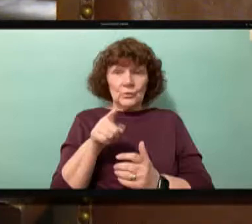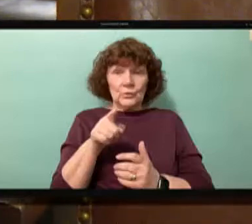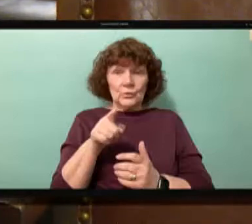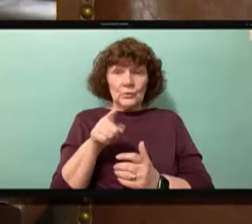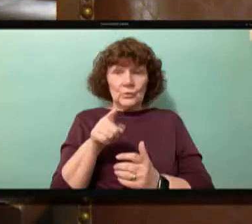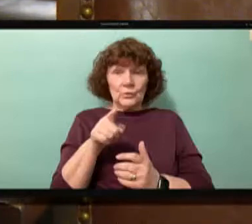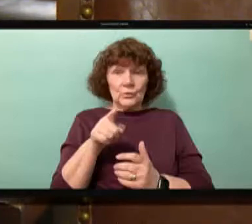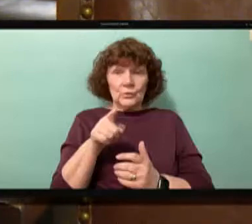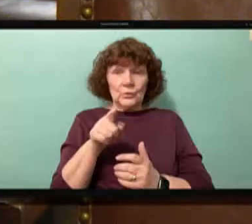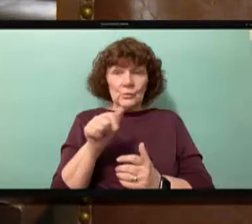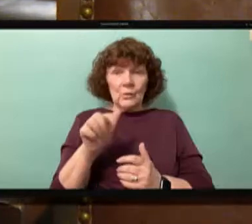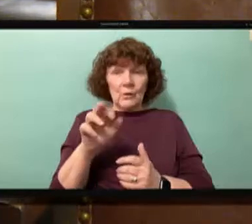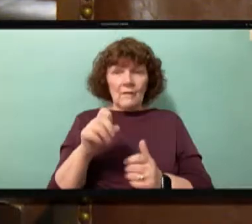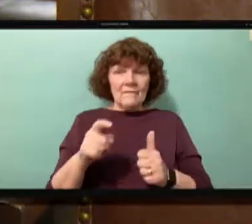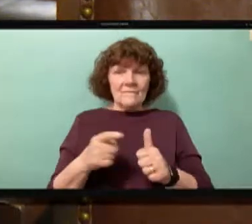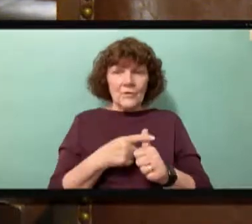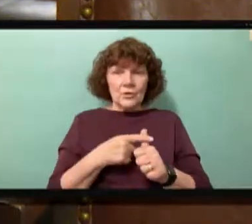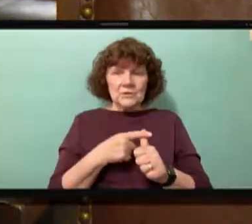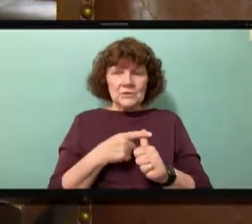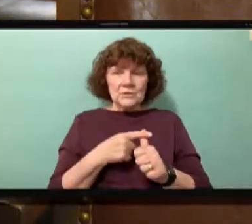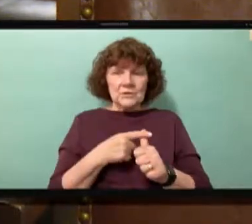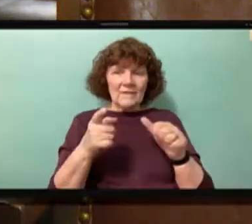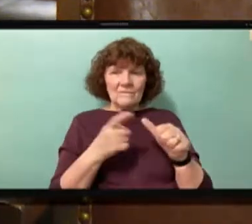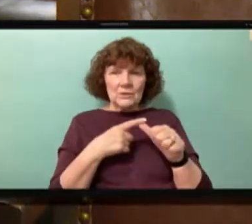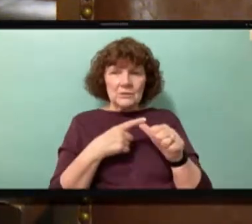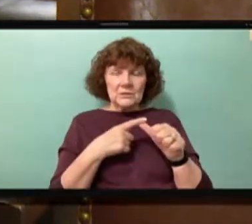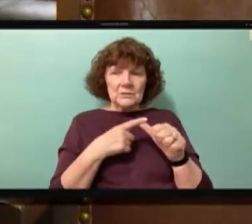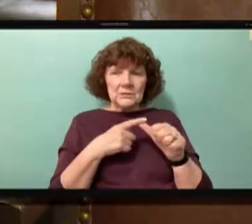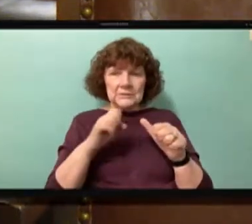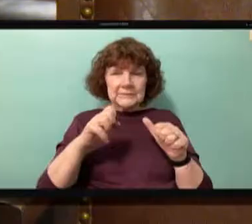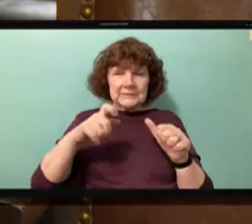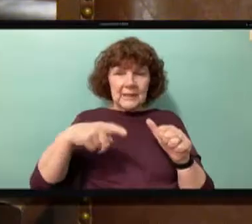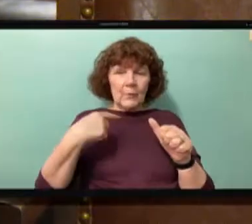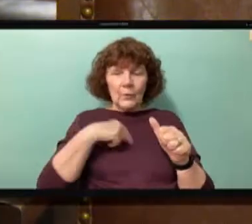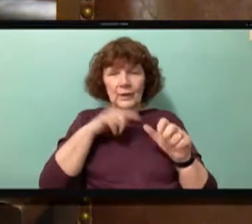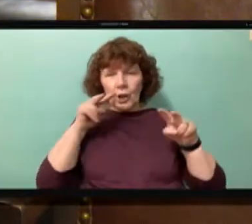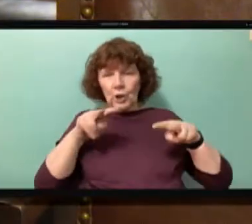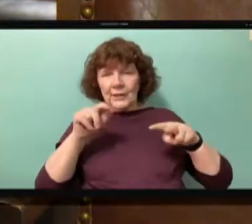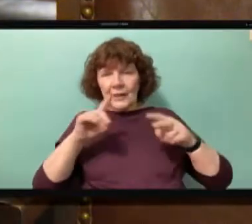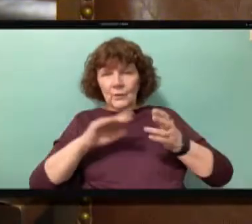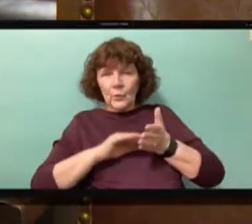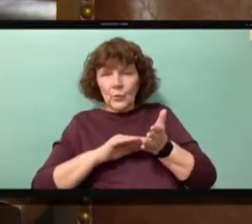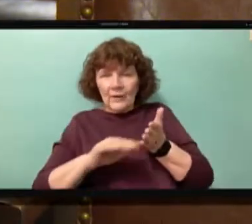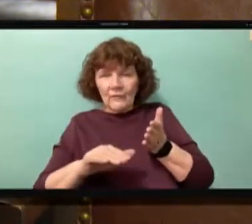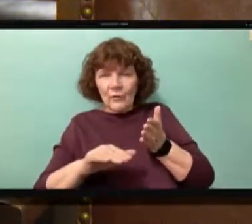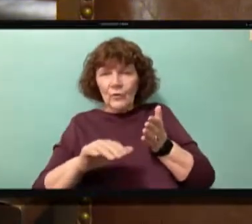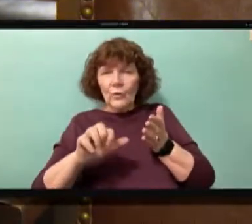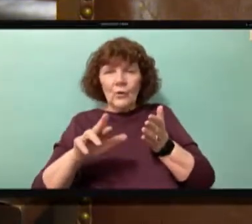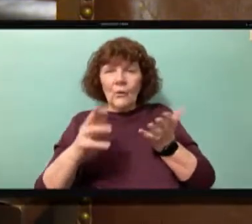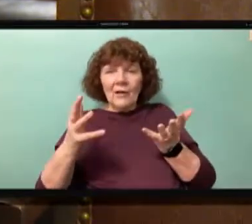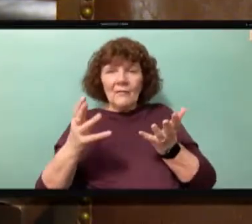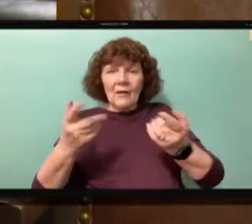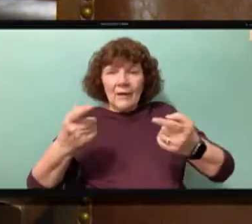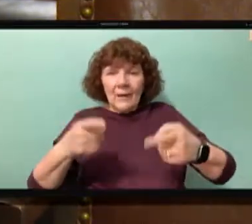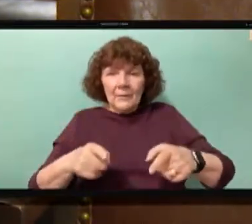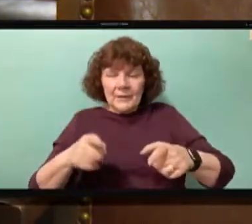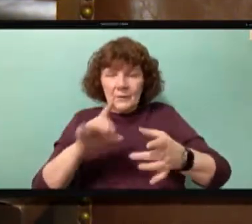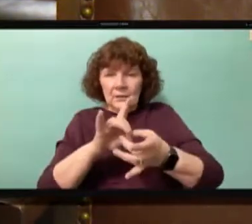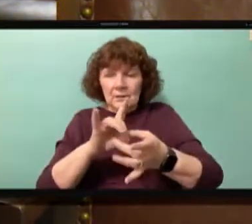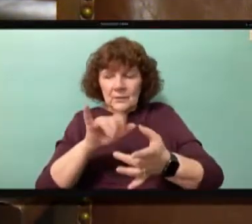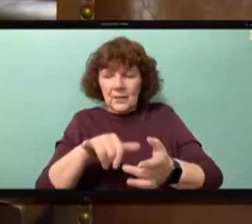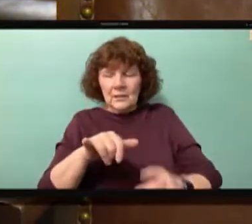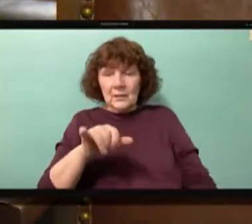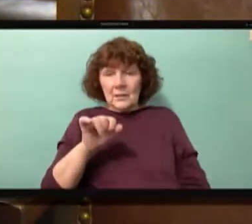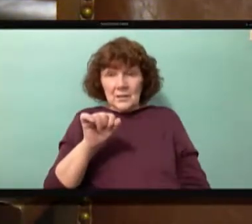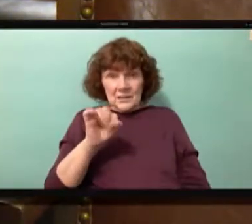measure when we're looking at a waiver and looking at a whatever might be happening there. If you